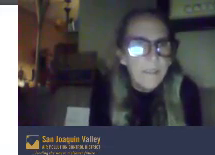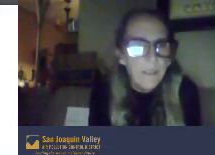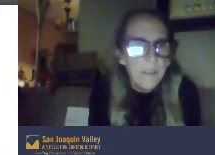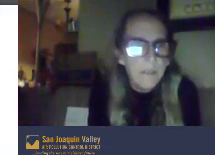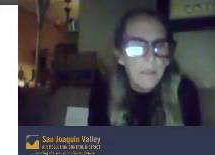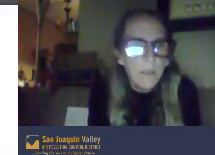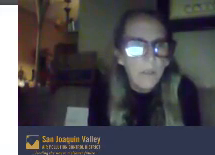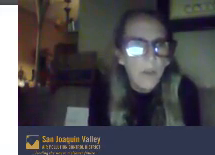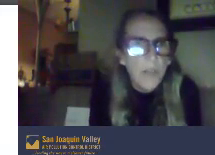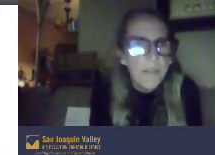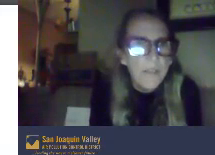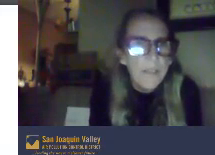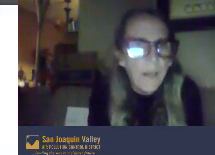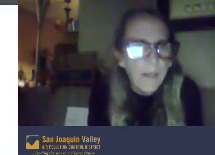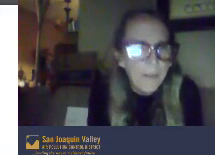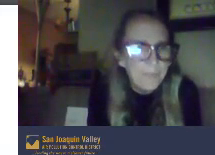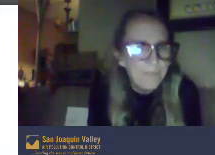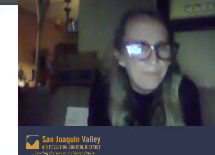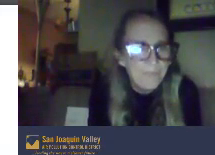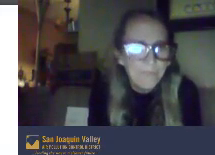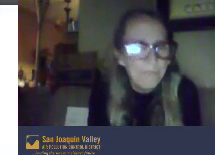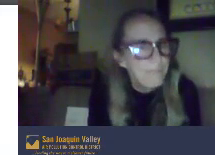What on the,